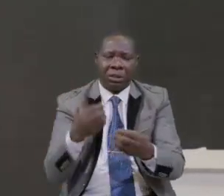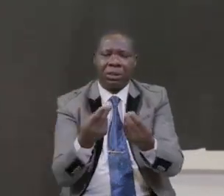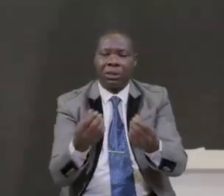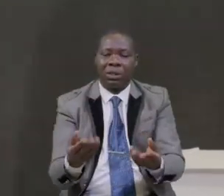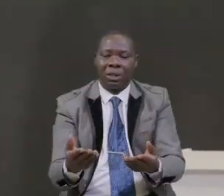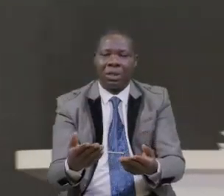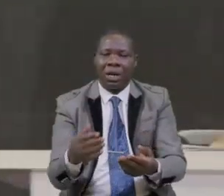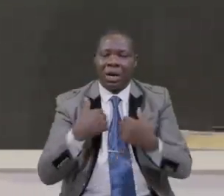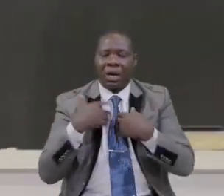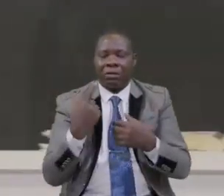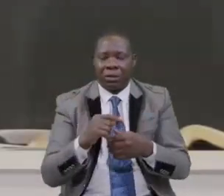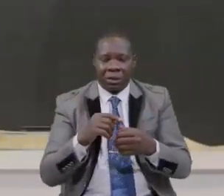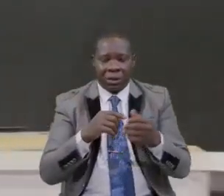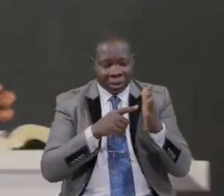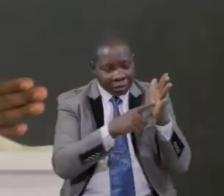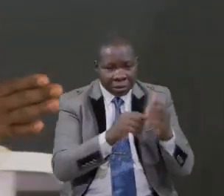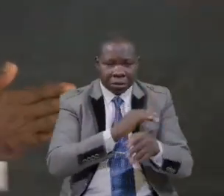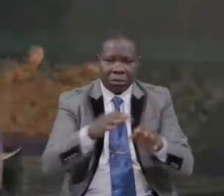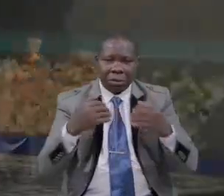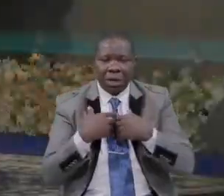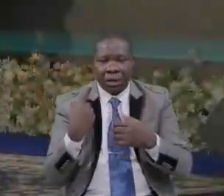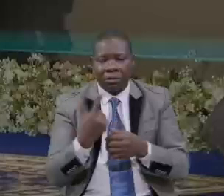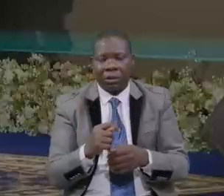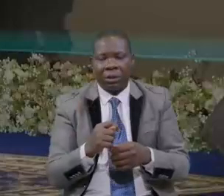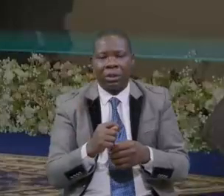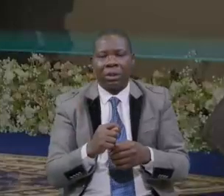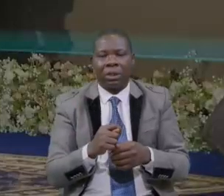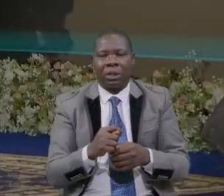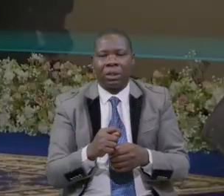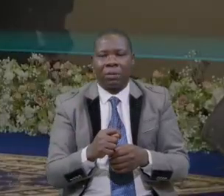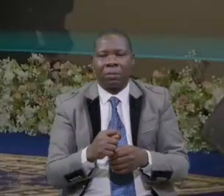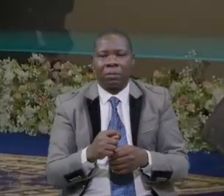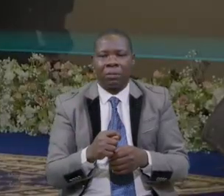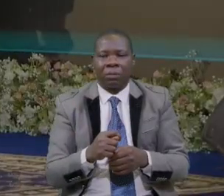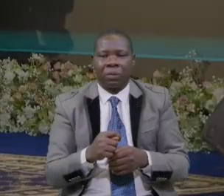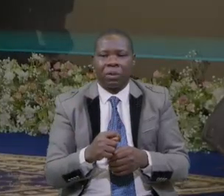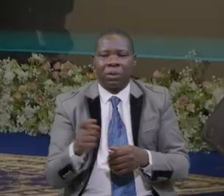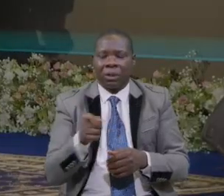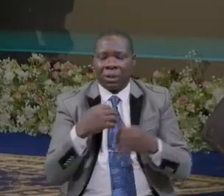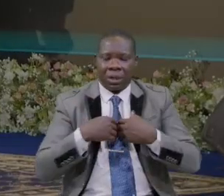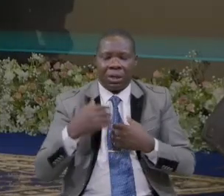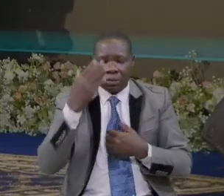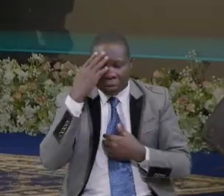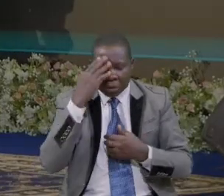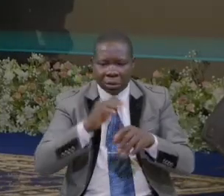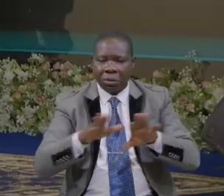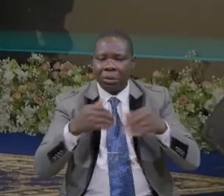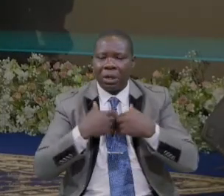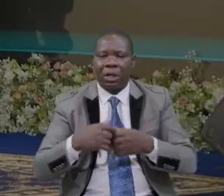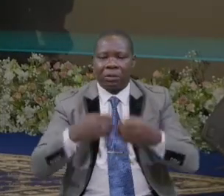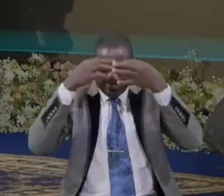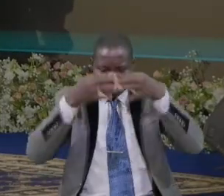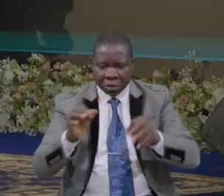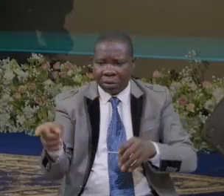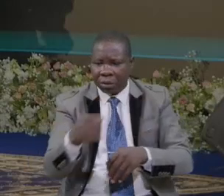realization. They have discernment, they don't have decision. They knew that Elijah was going that